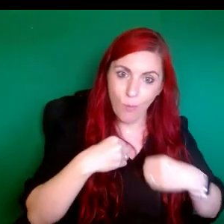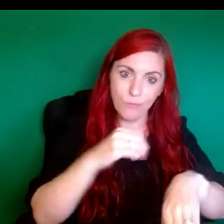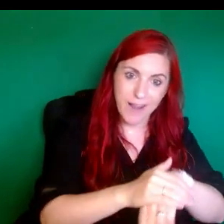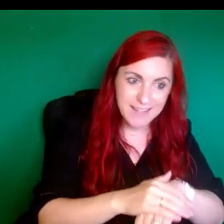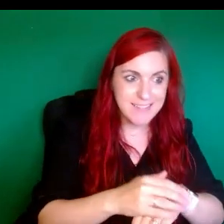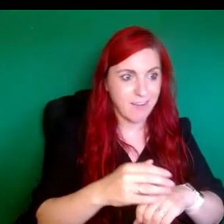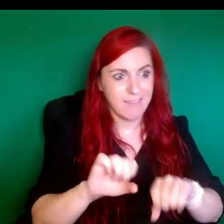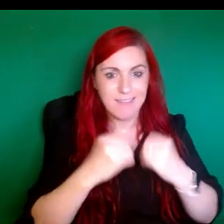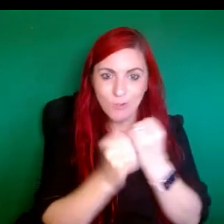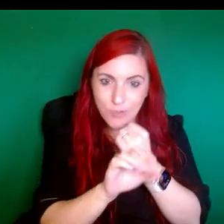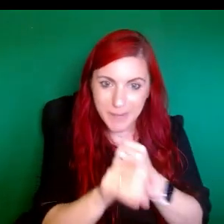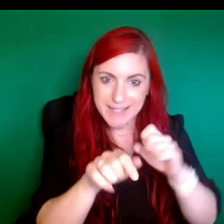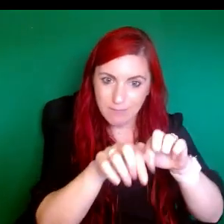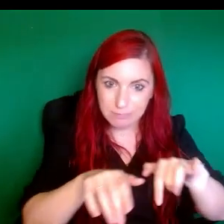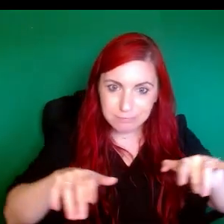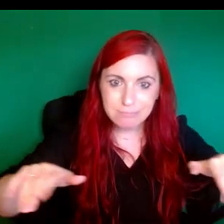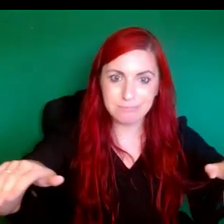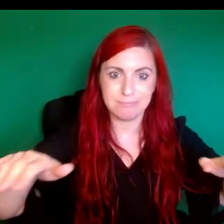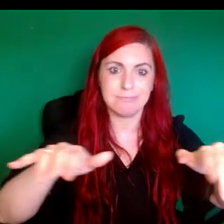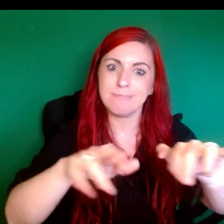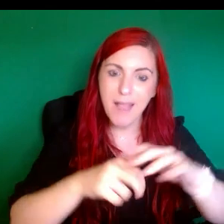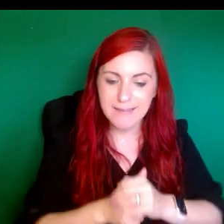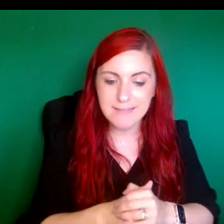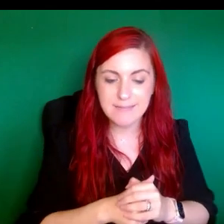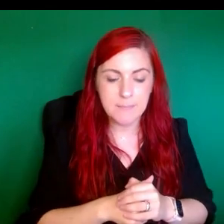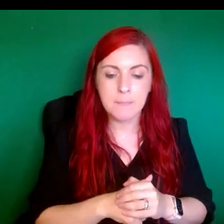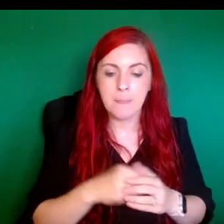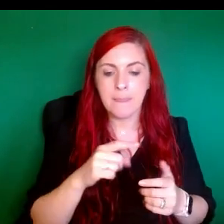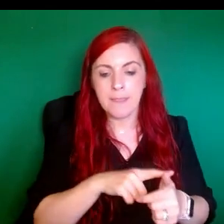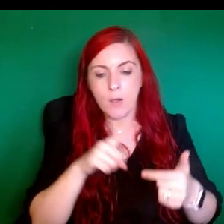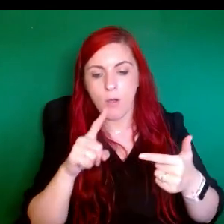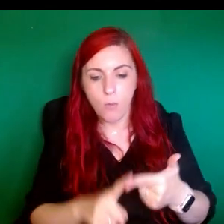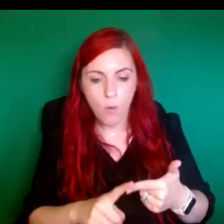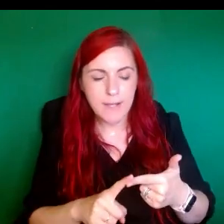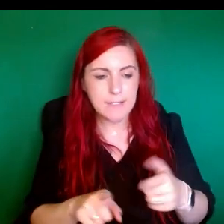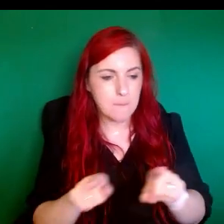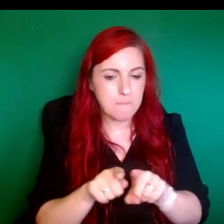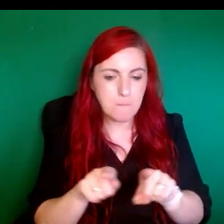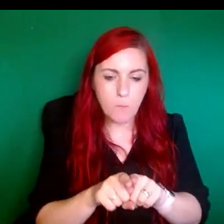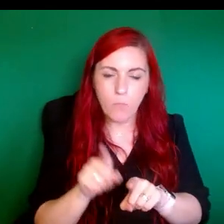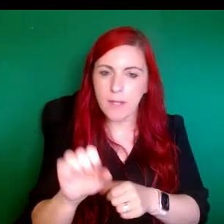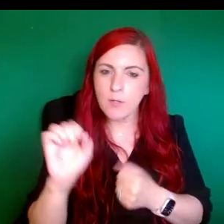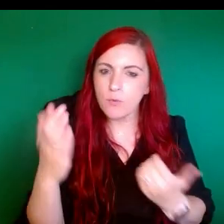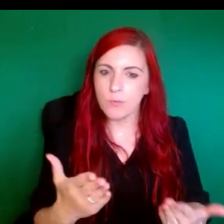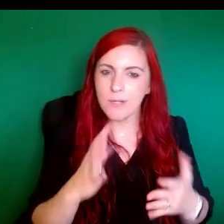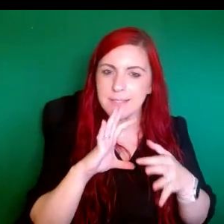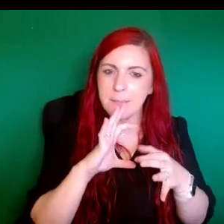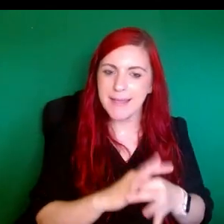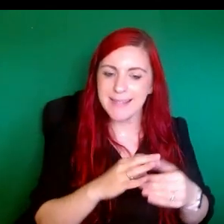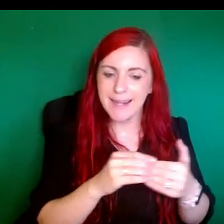that. Another part of our preventative work has been the introduction of the Domestic Leave Act. That has